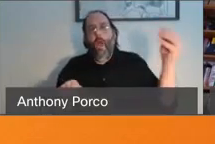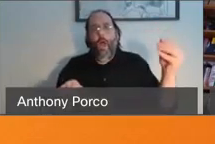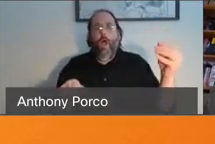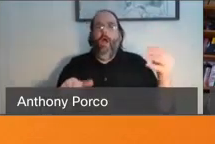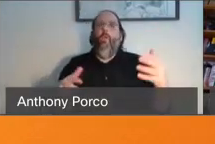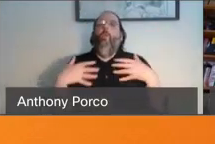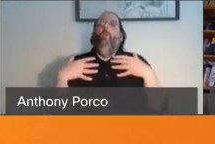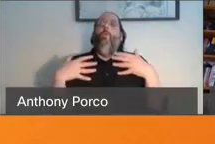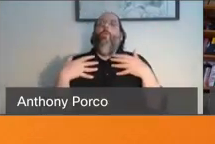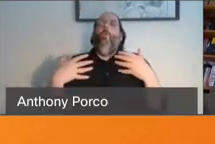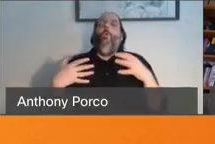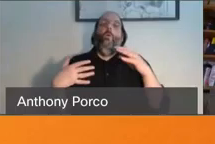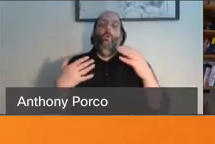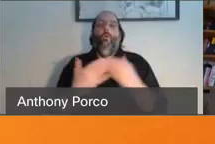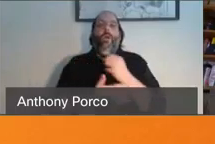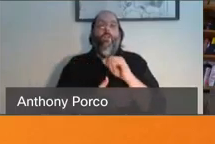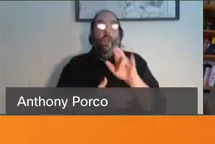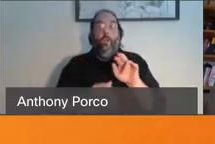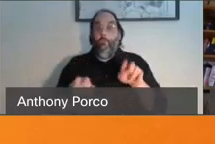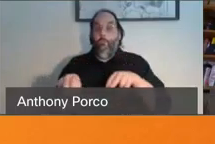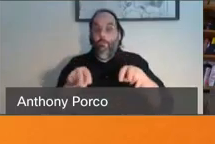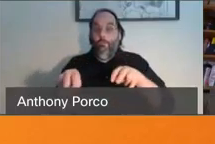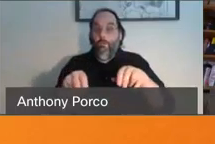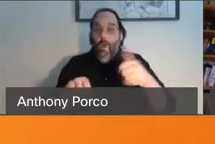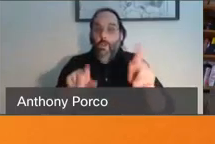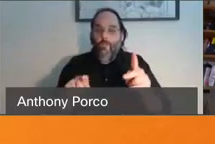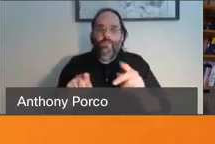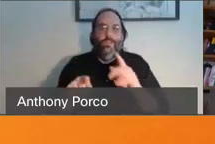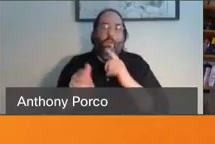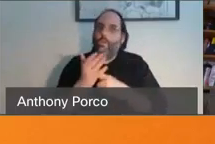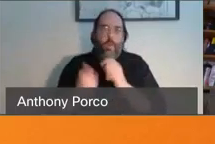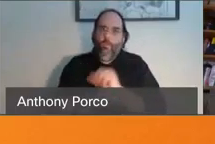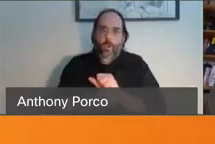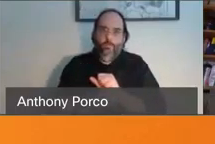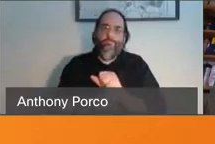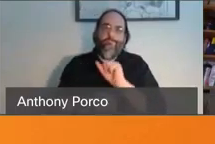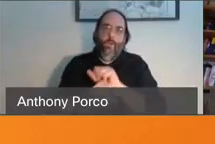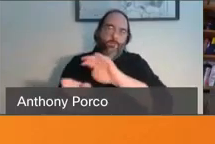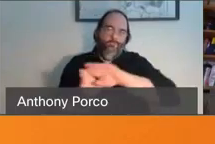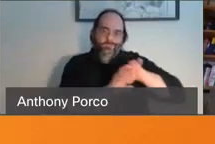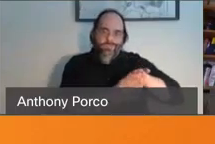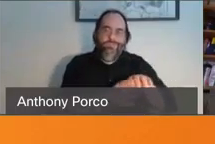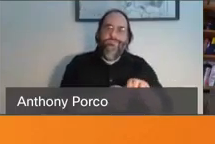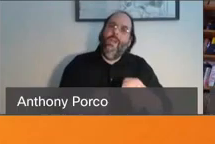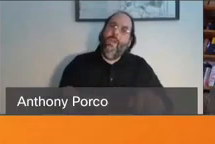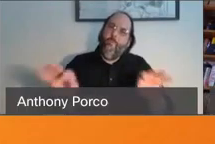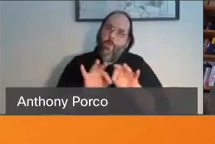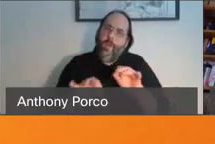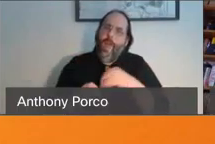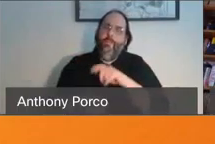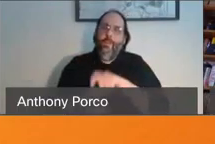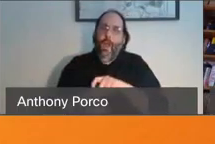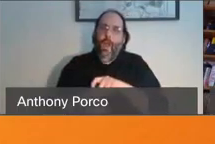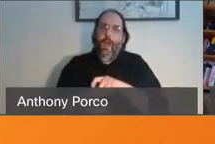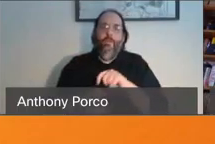air. If you're walking with another person, don't talk about work. It's important that you have that space, that you're not letting those